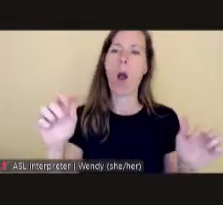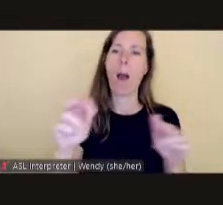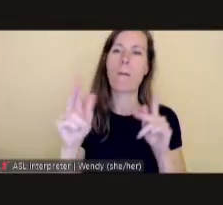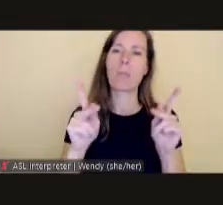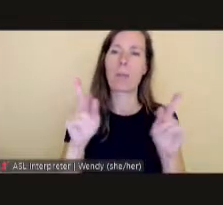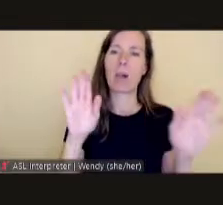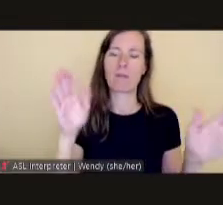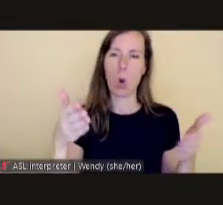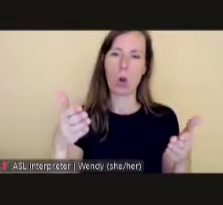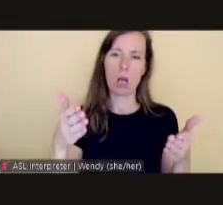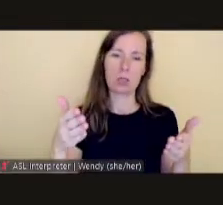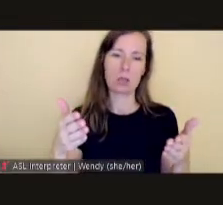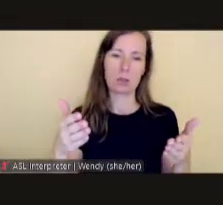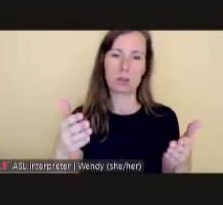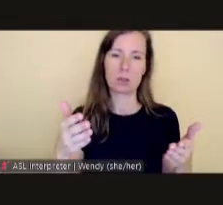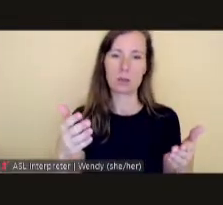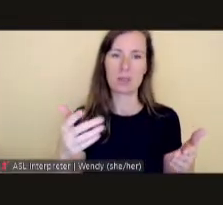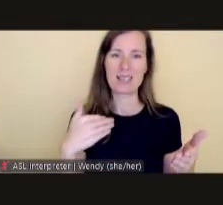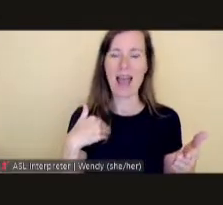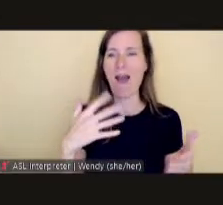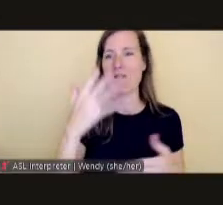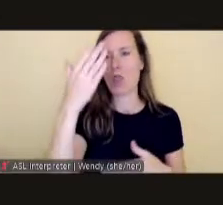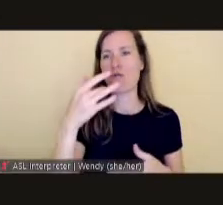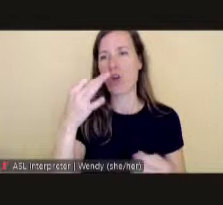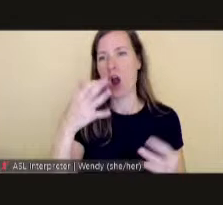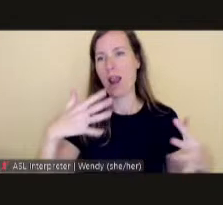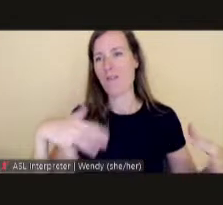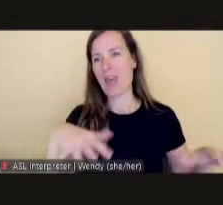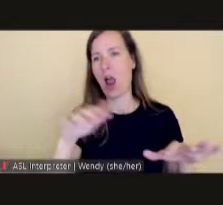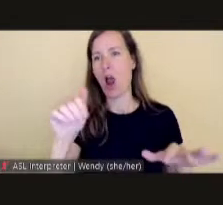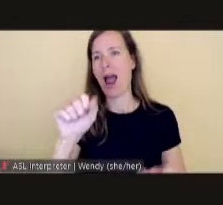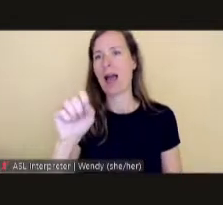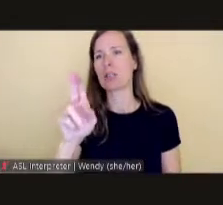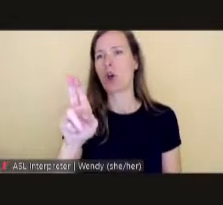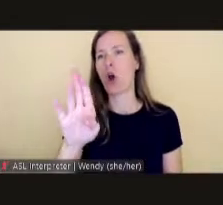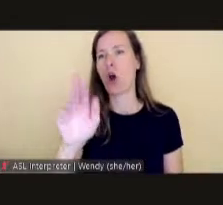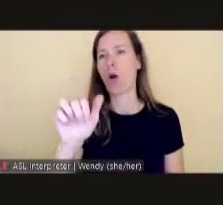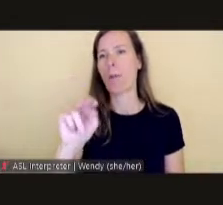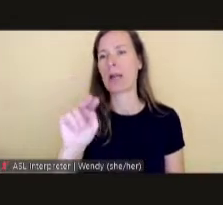front of it as an urban environment. Is there any other public input?